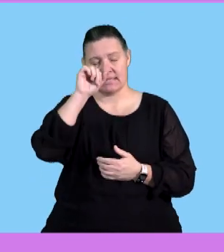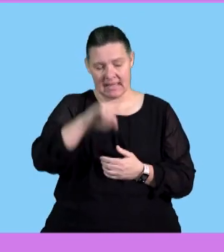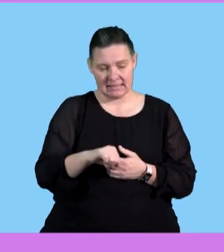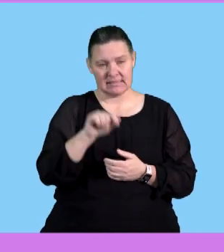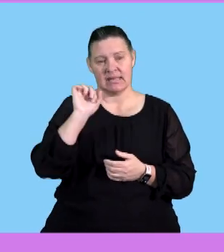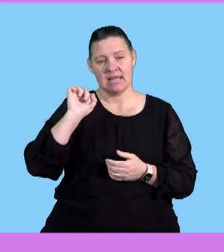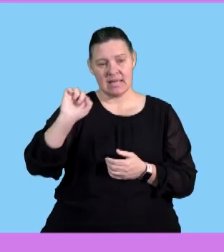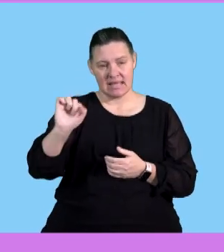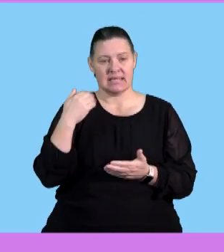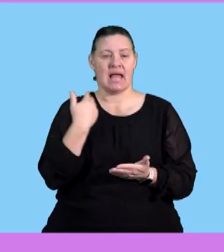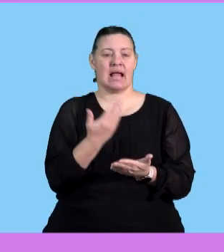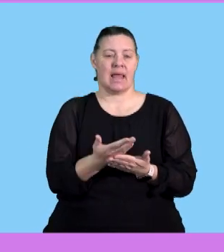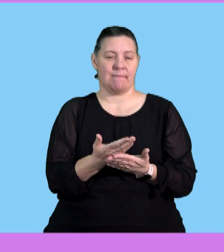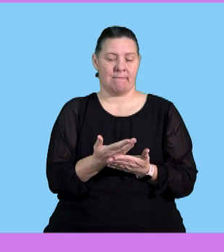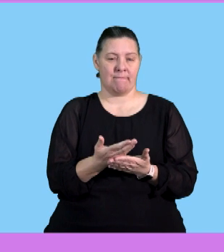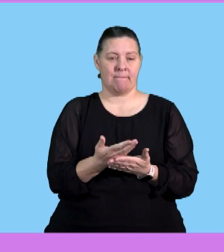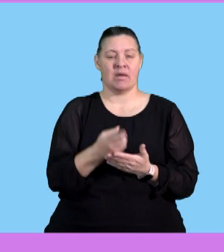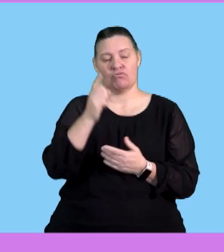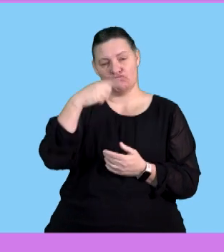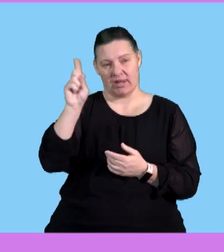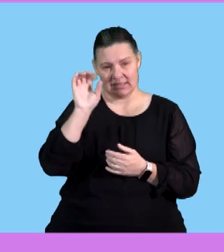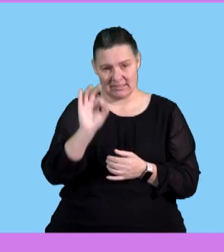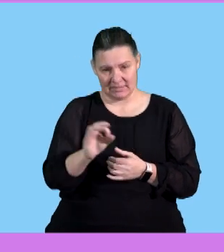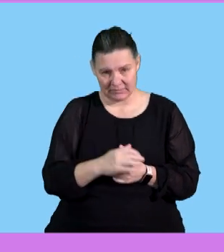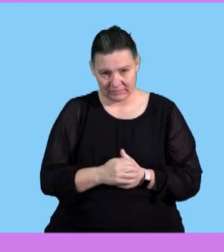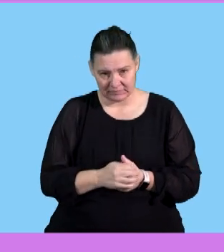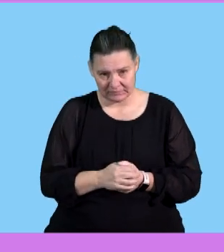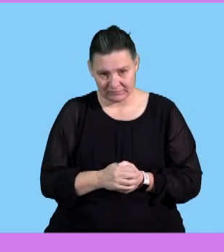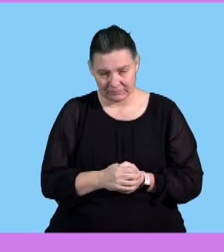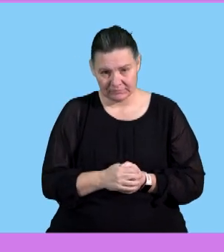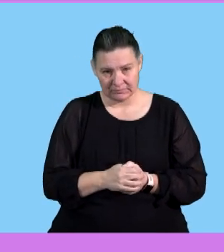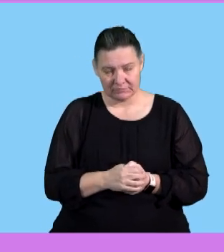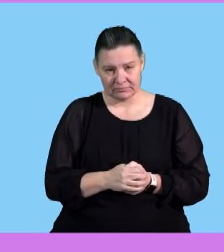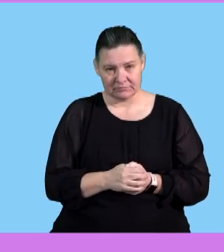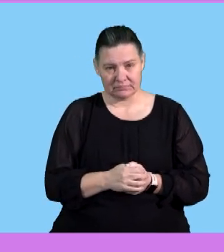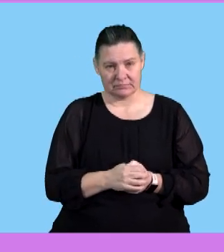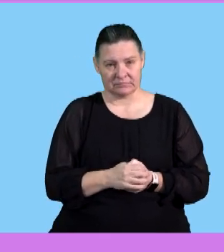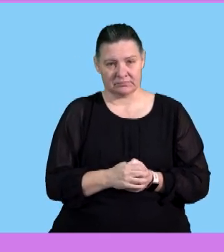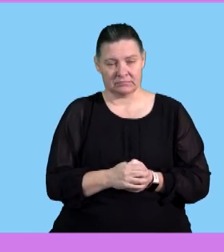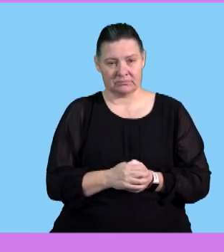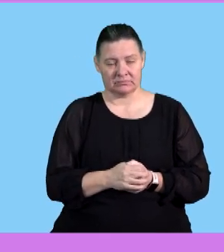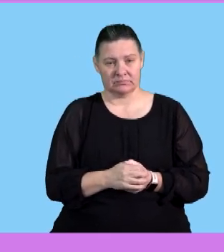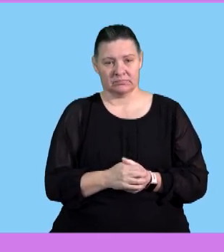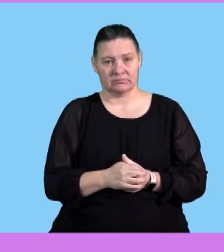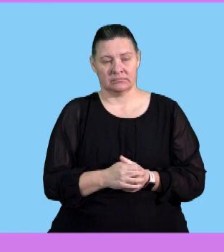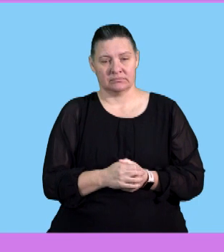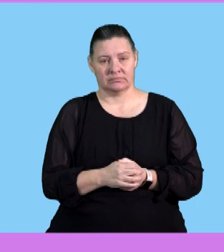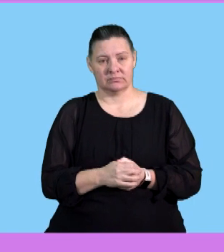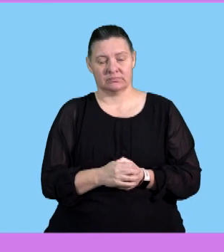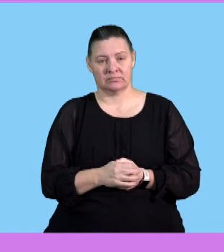can say yes, his claim was correct.